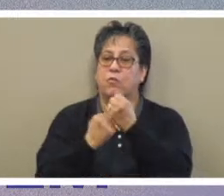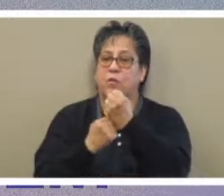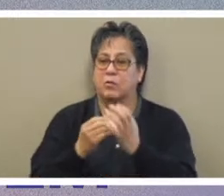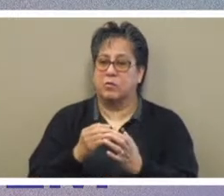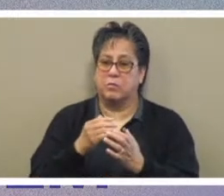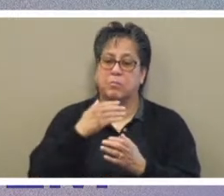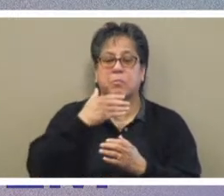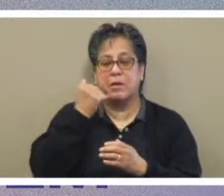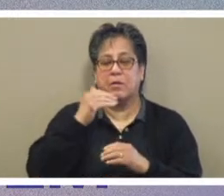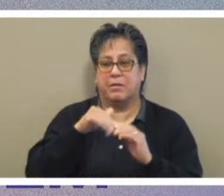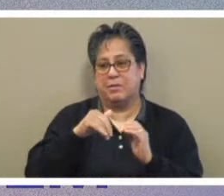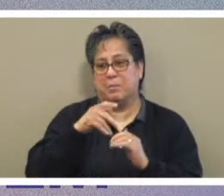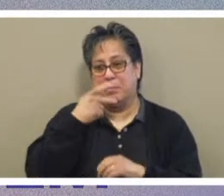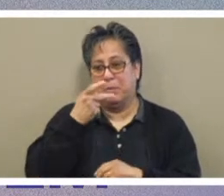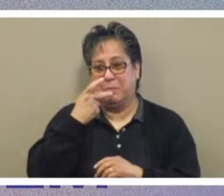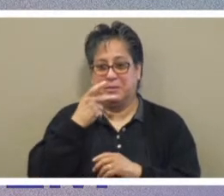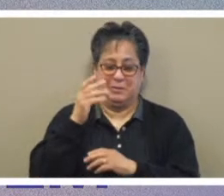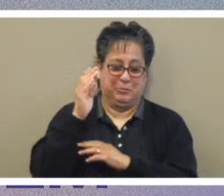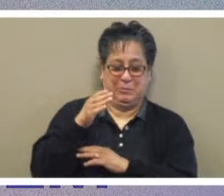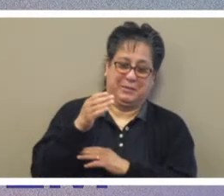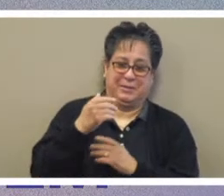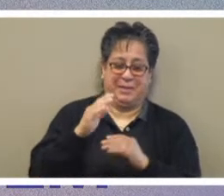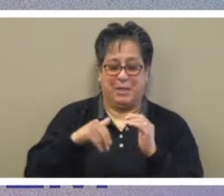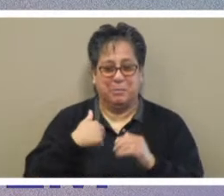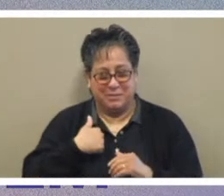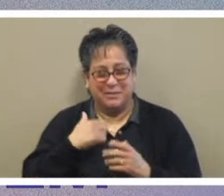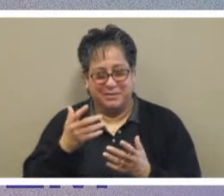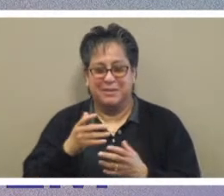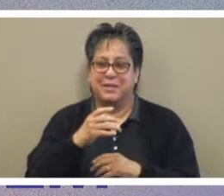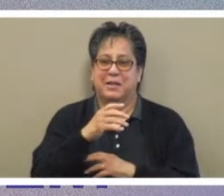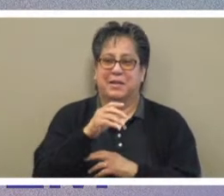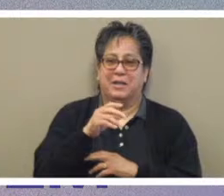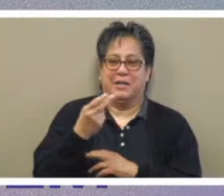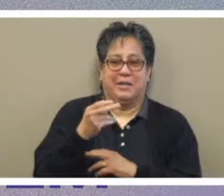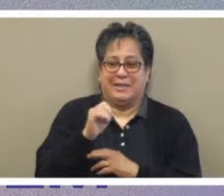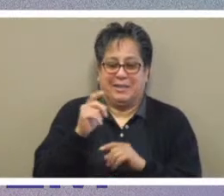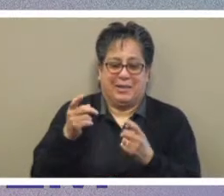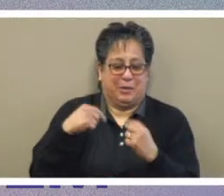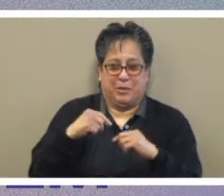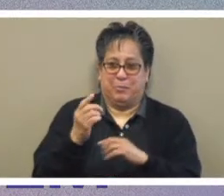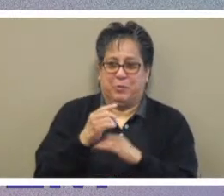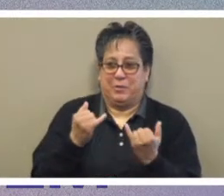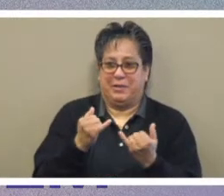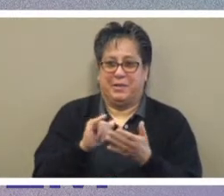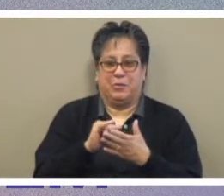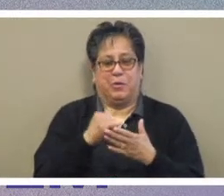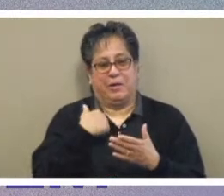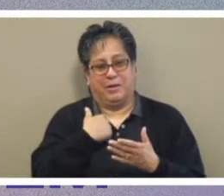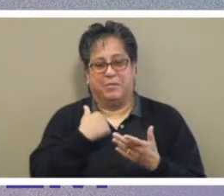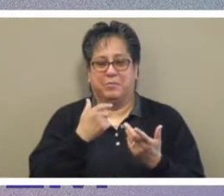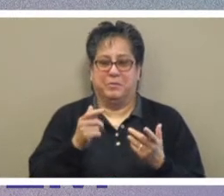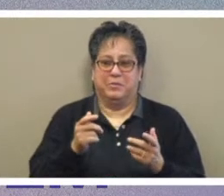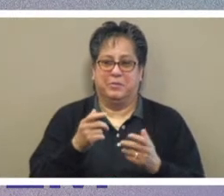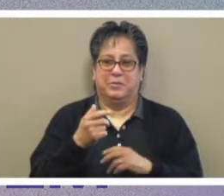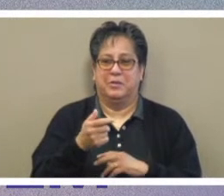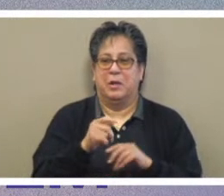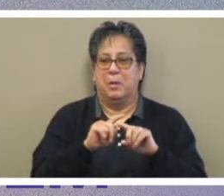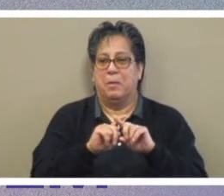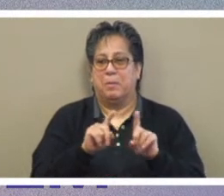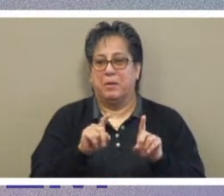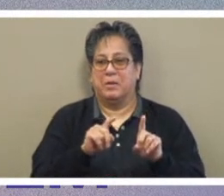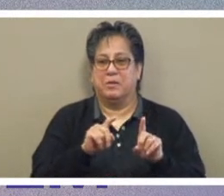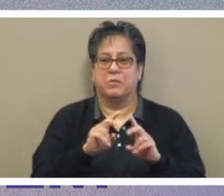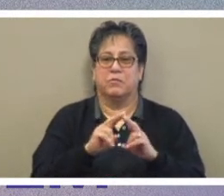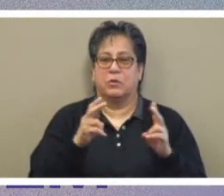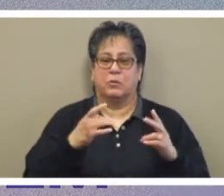better at public speaking than me. This is not my strong point. He is not able to be here today, so I'm standing in his place. But